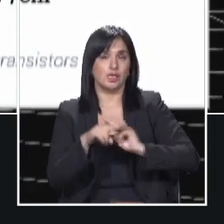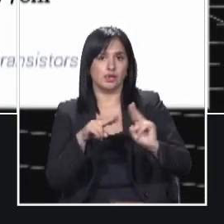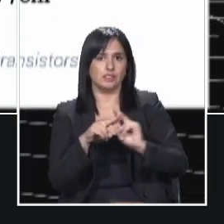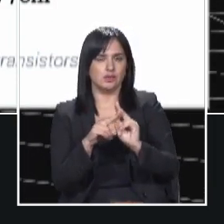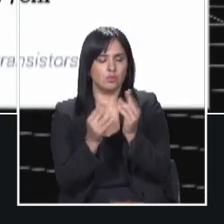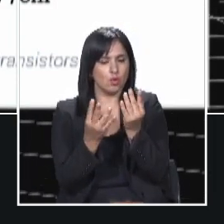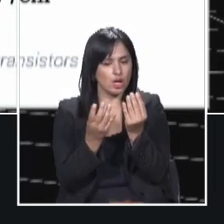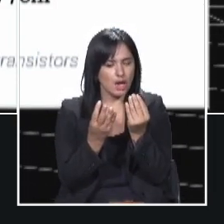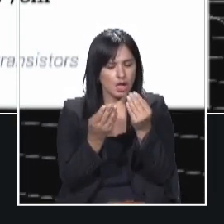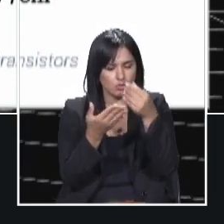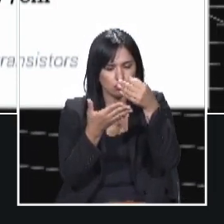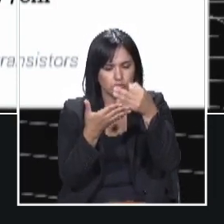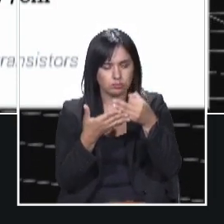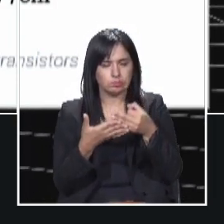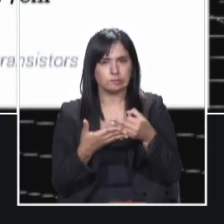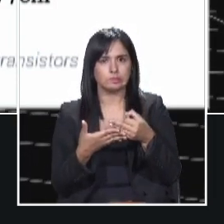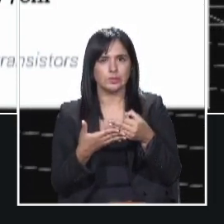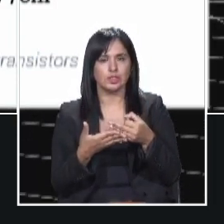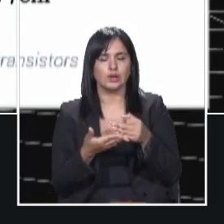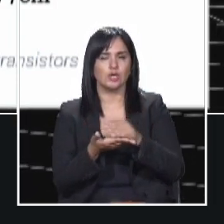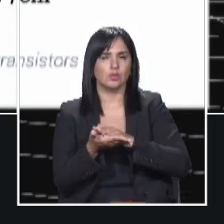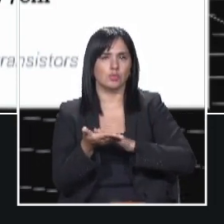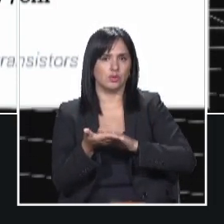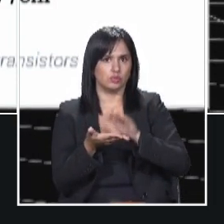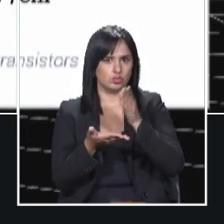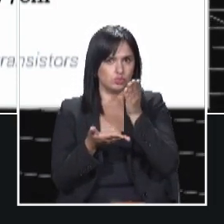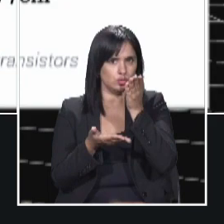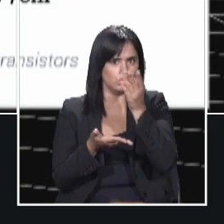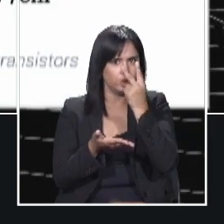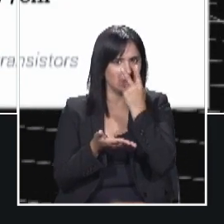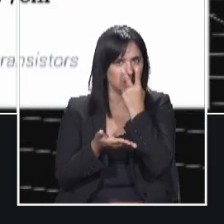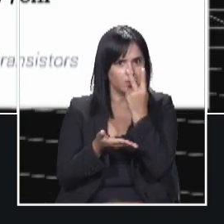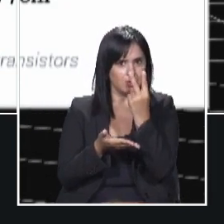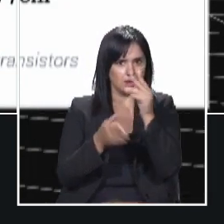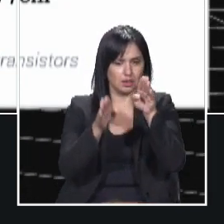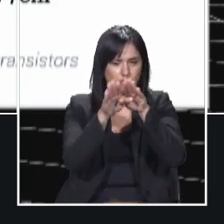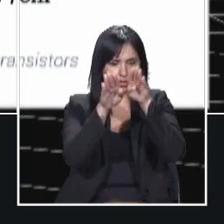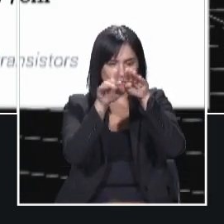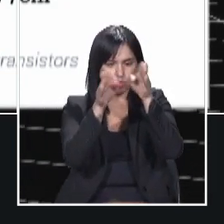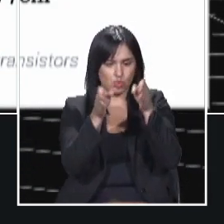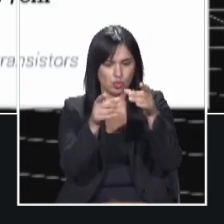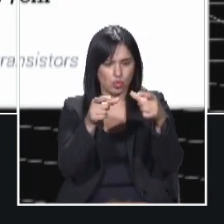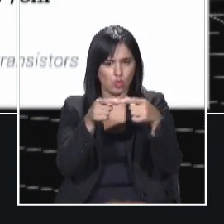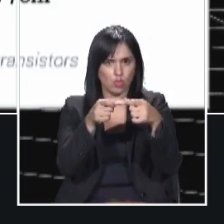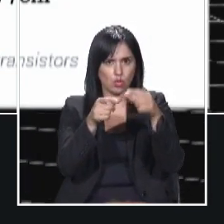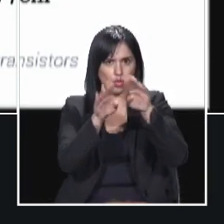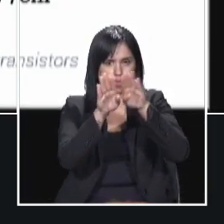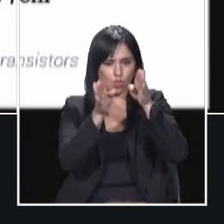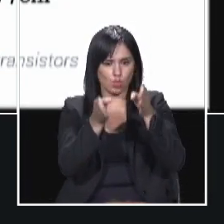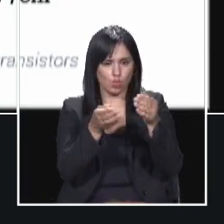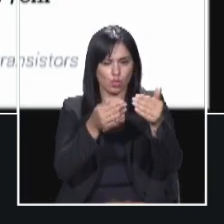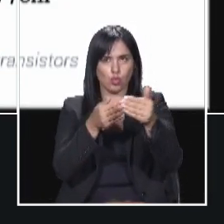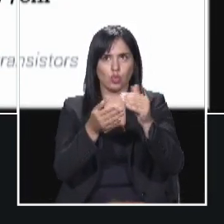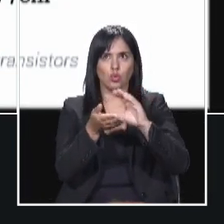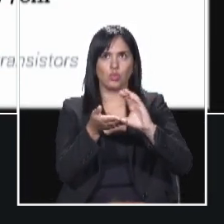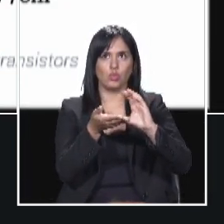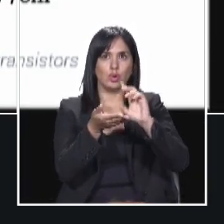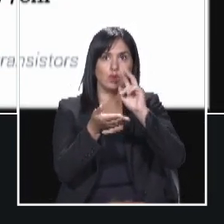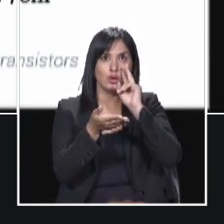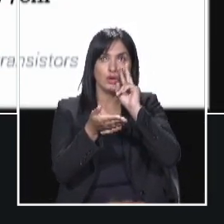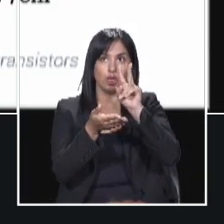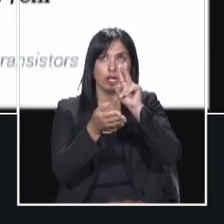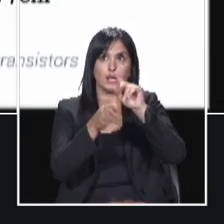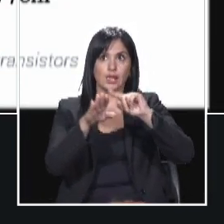of, if you look at a square cube area of what is in silicon, the computation that is possible there, and you